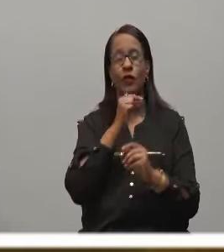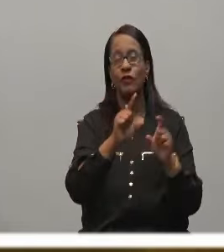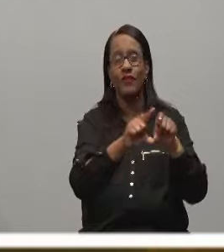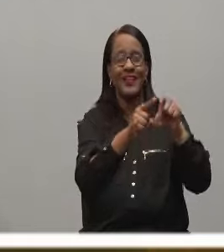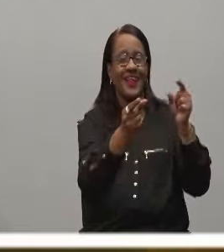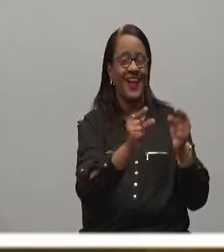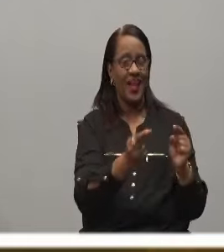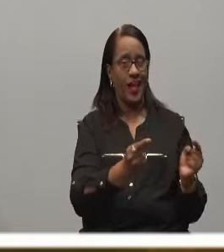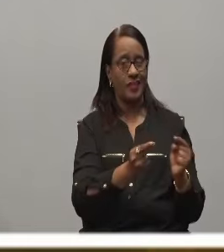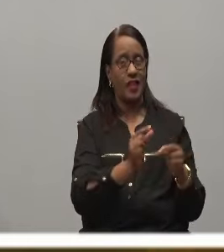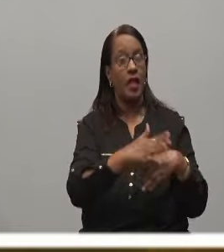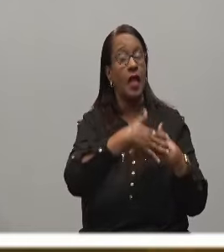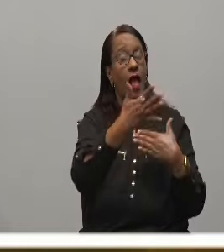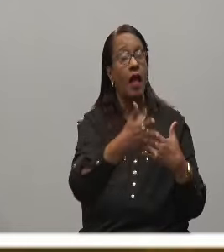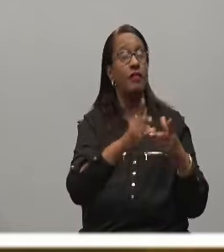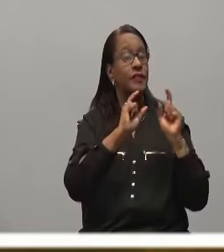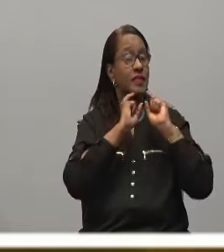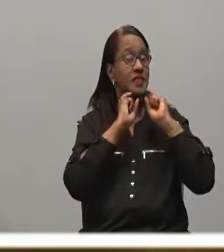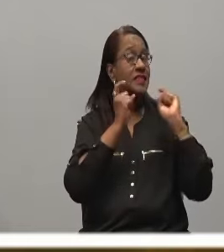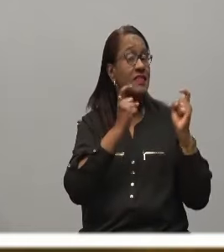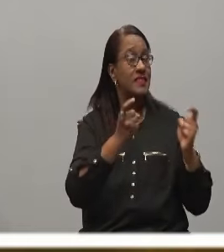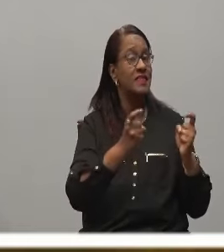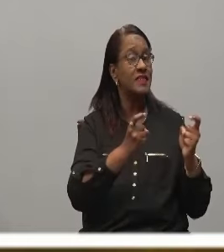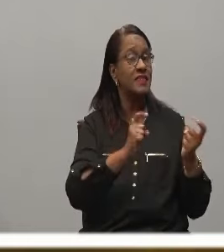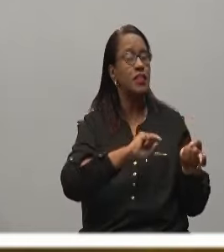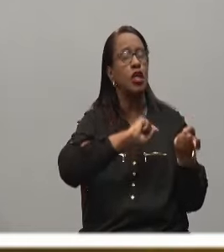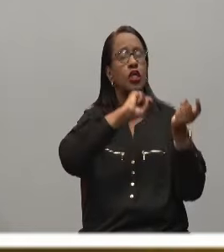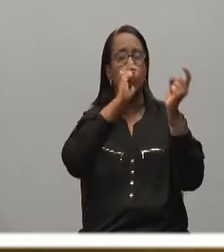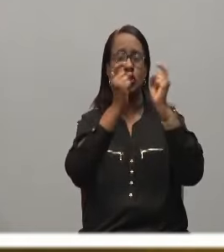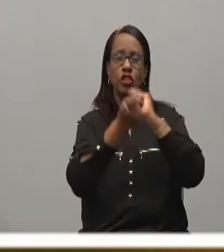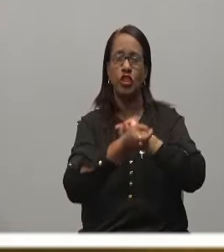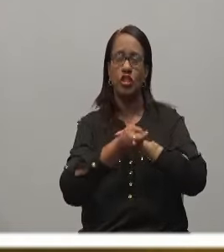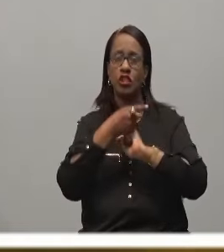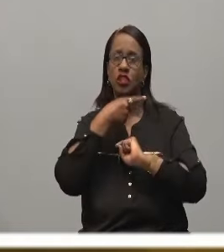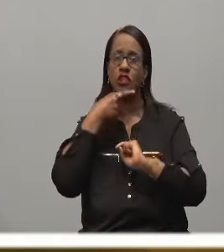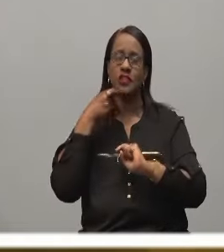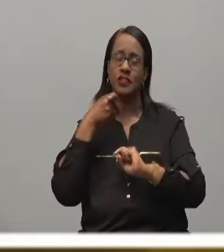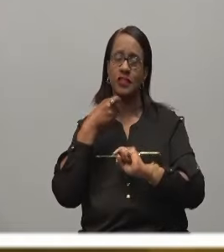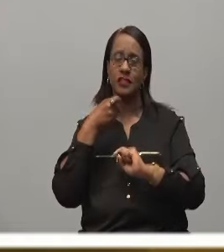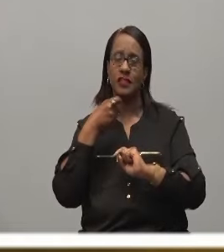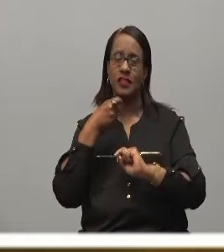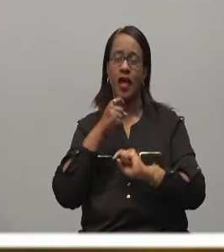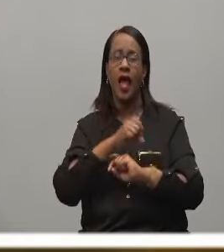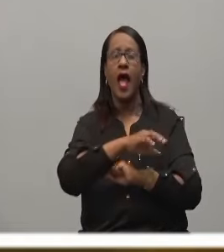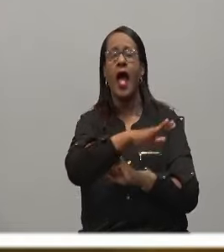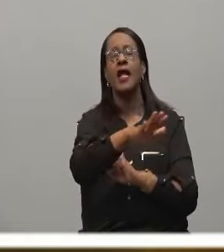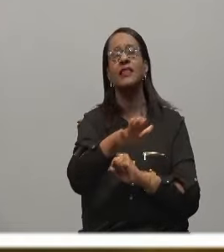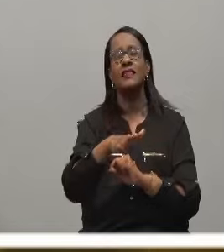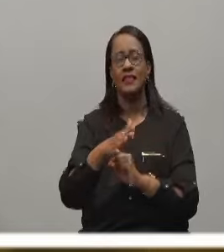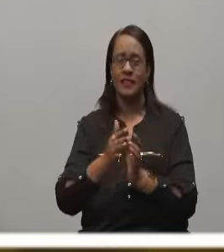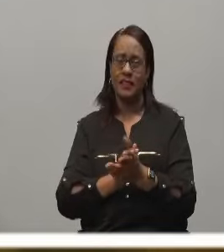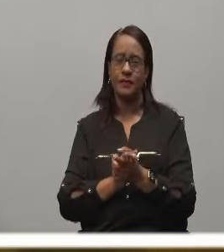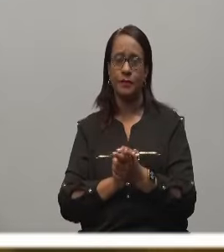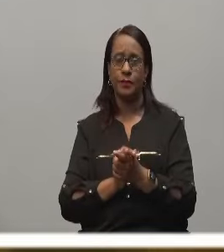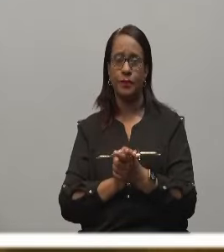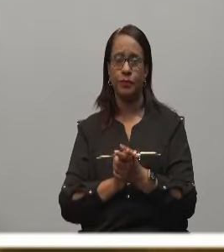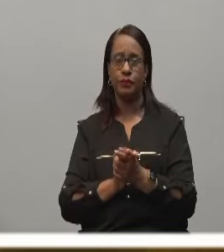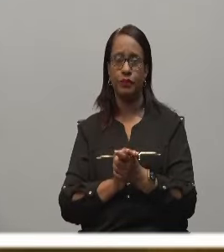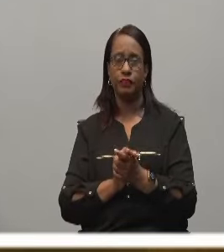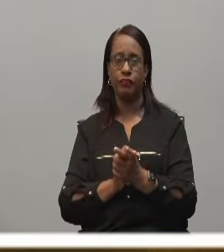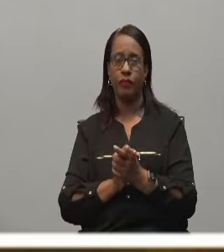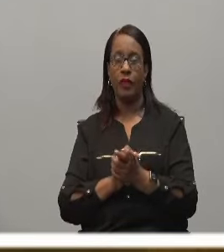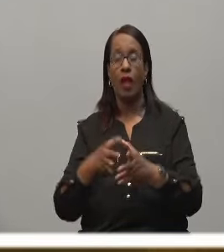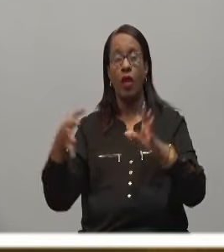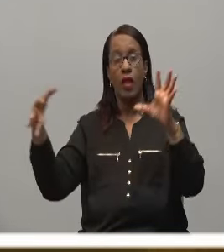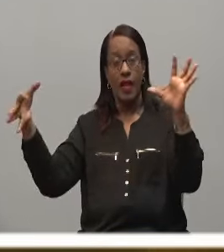But the other thing, the connection with Adam, is that Adam too stood before the beast.